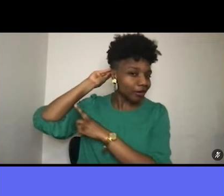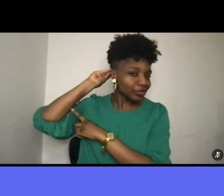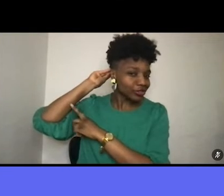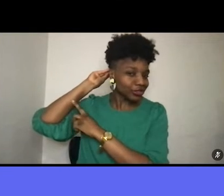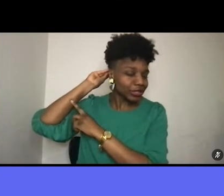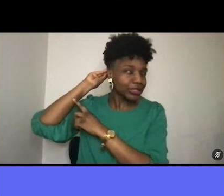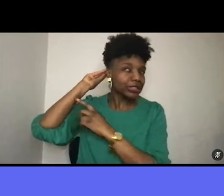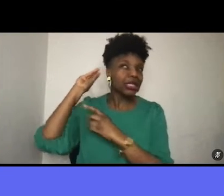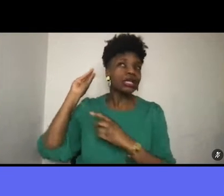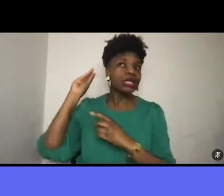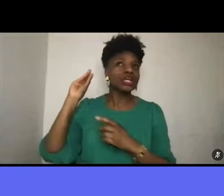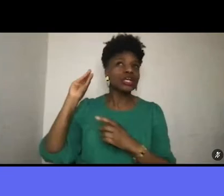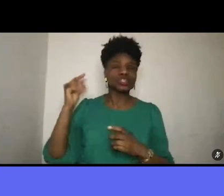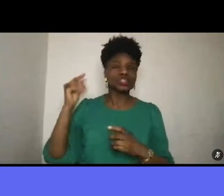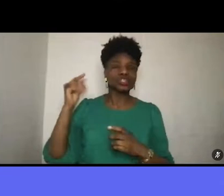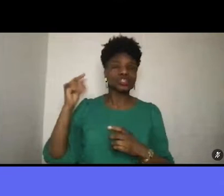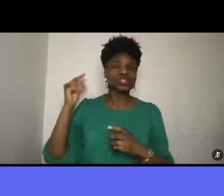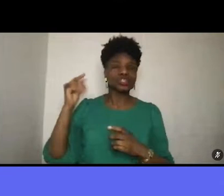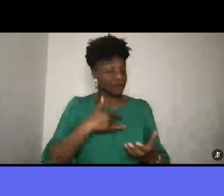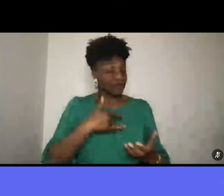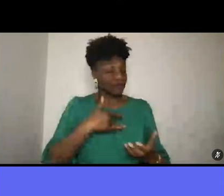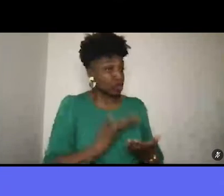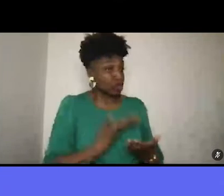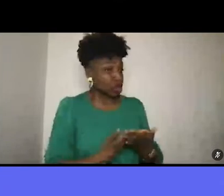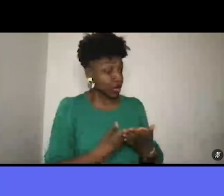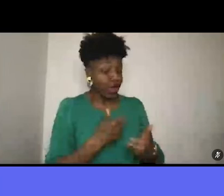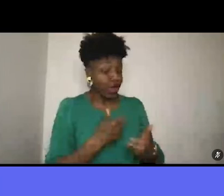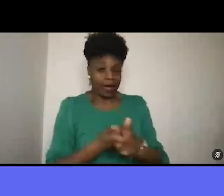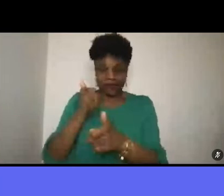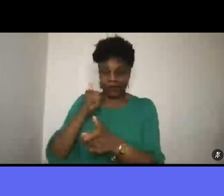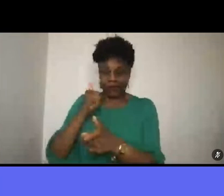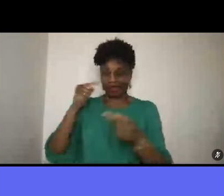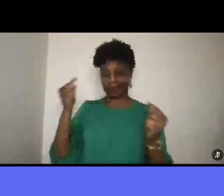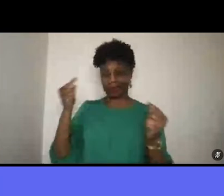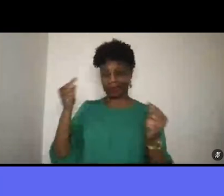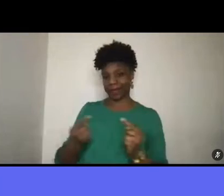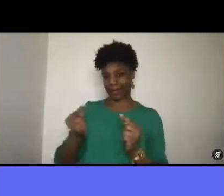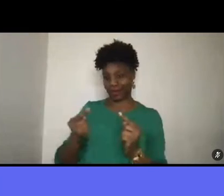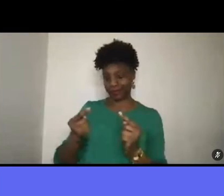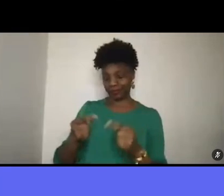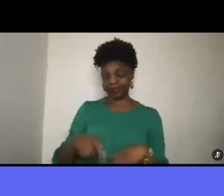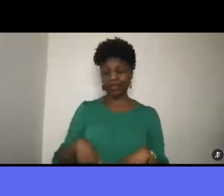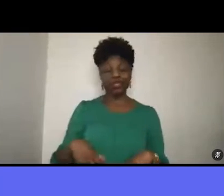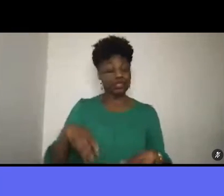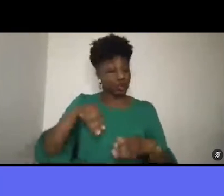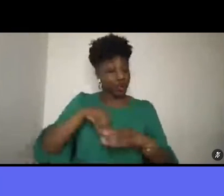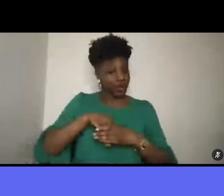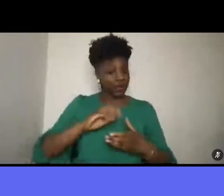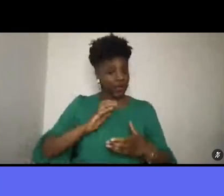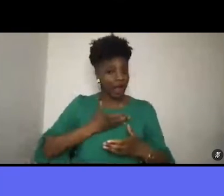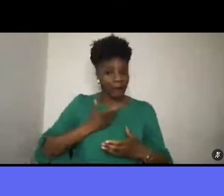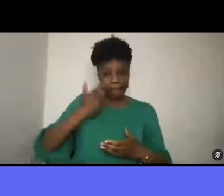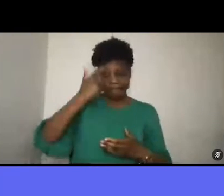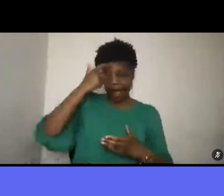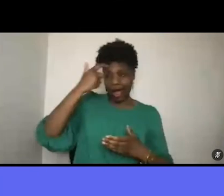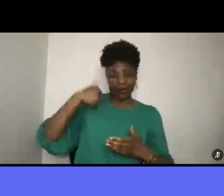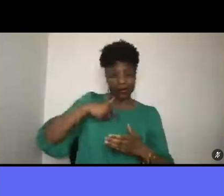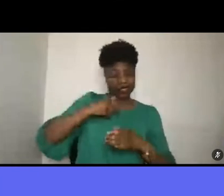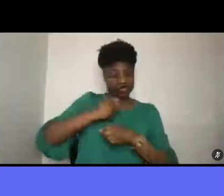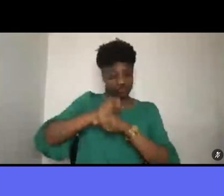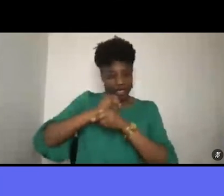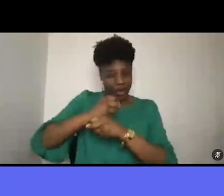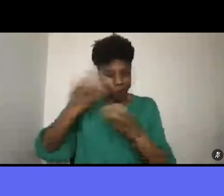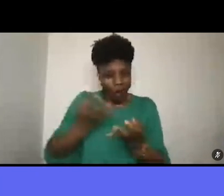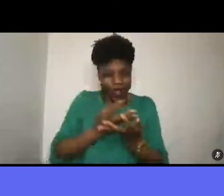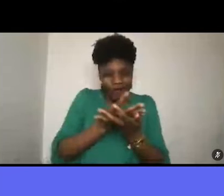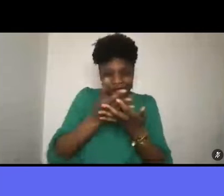to avoid pain. Mm. So we create these filters, we create these lenses, and that's how we operate our lives. That's how we